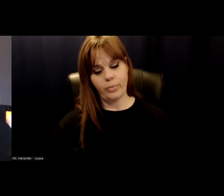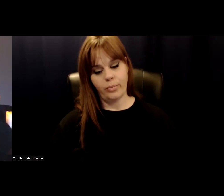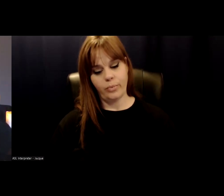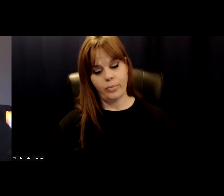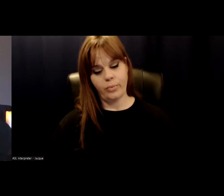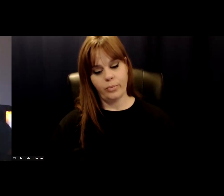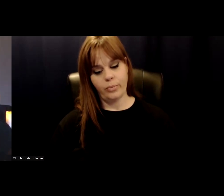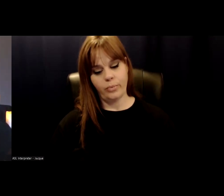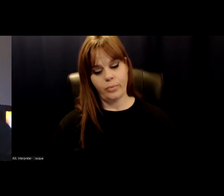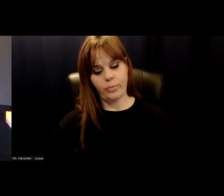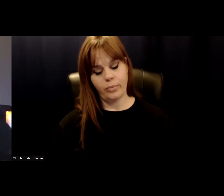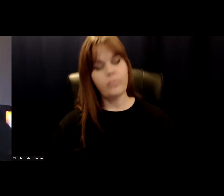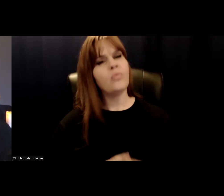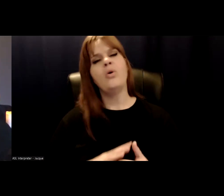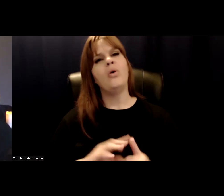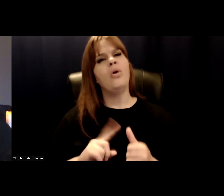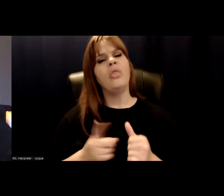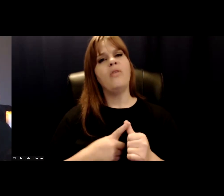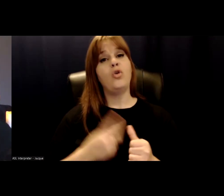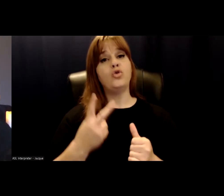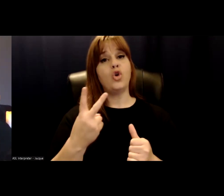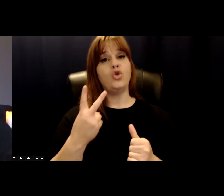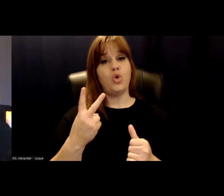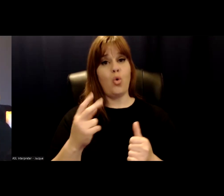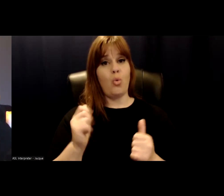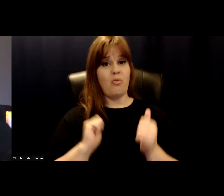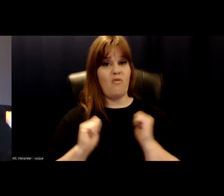Those first two performances that I had after I caught